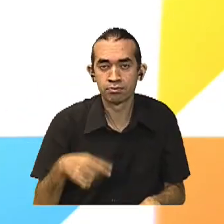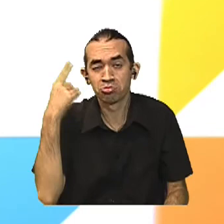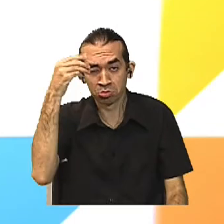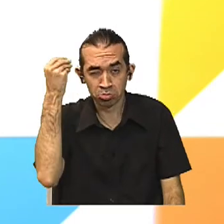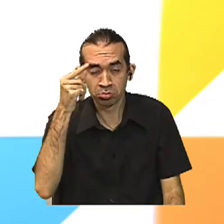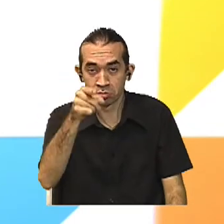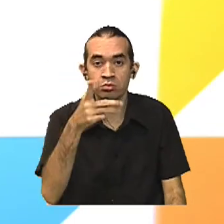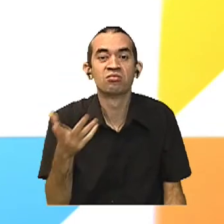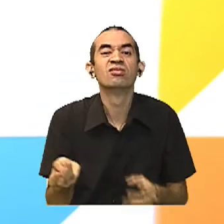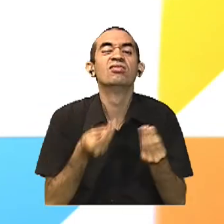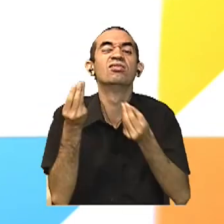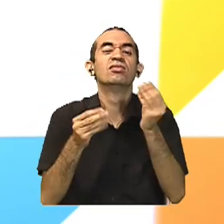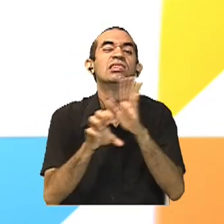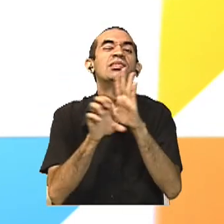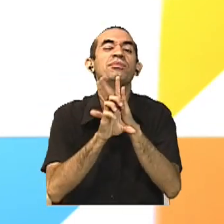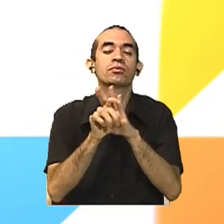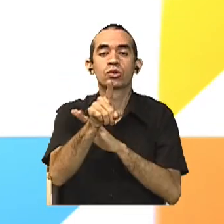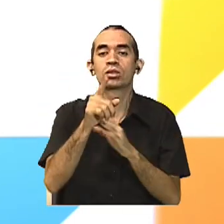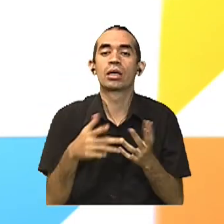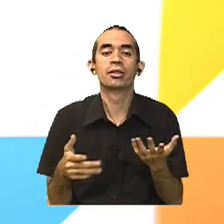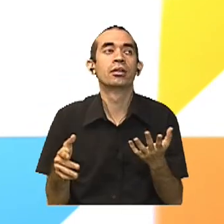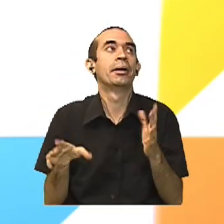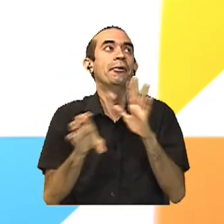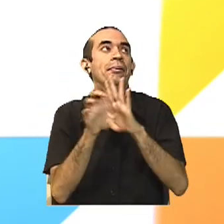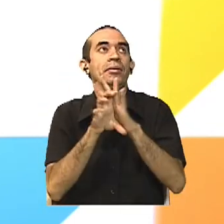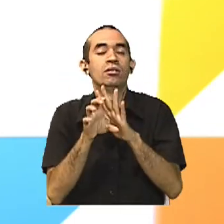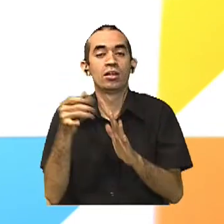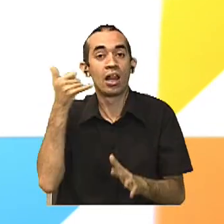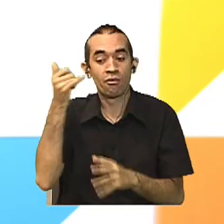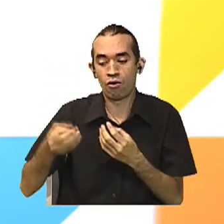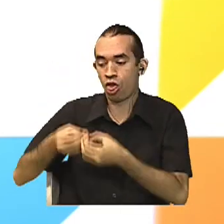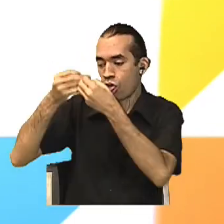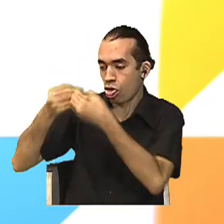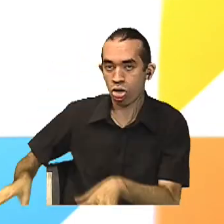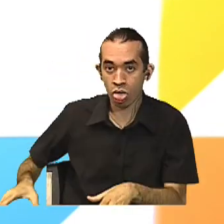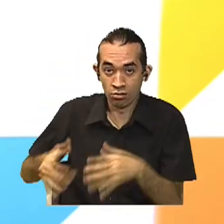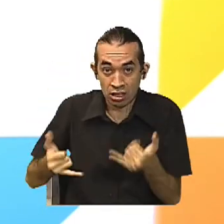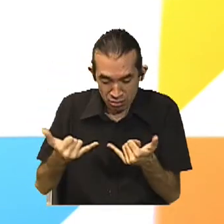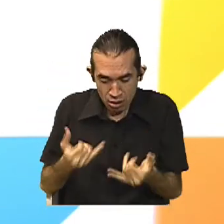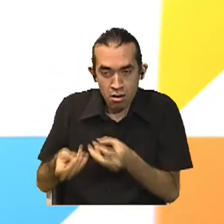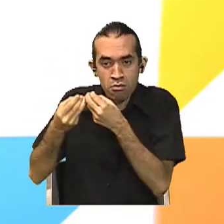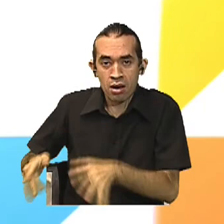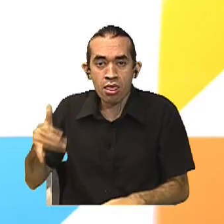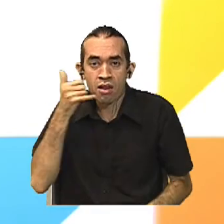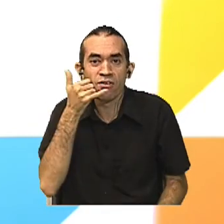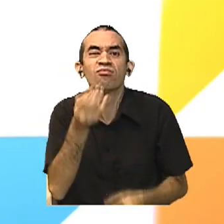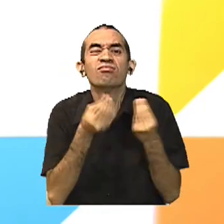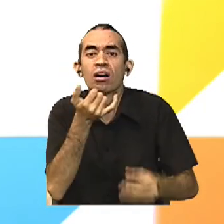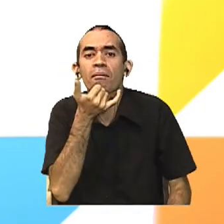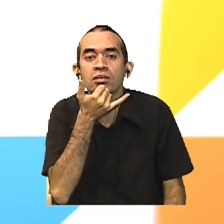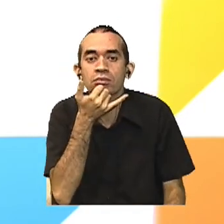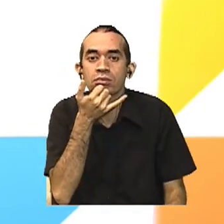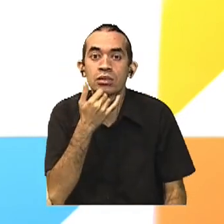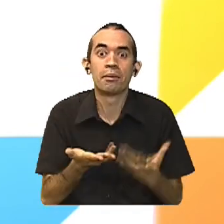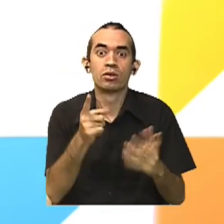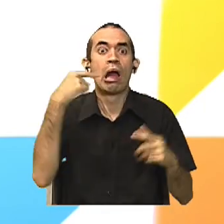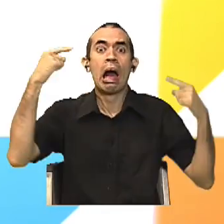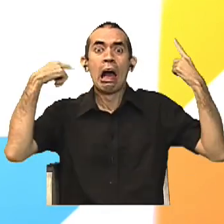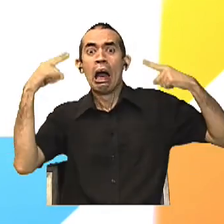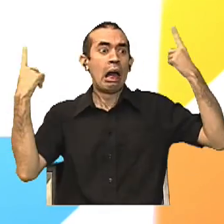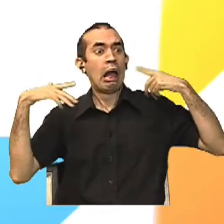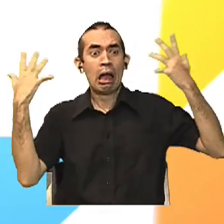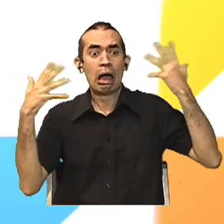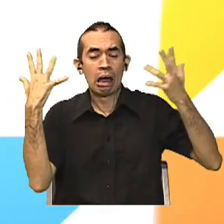about what happens if you lose your cell phone in this moment. Maybe you become crazy,